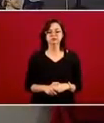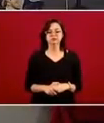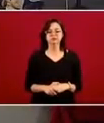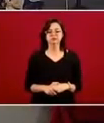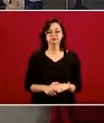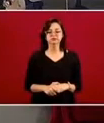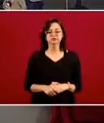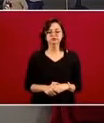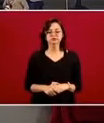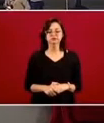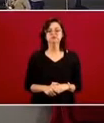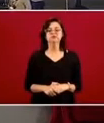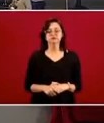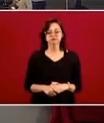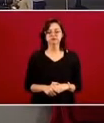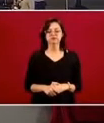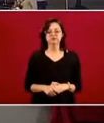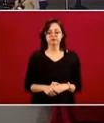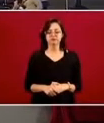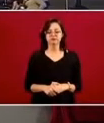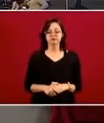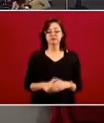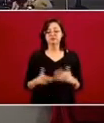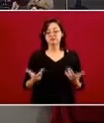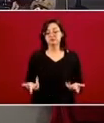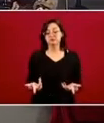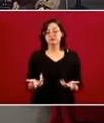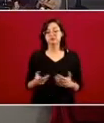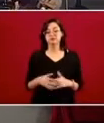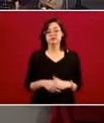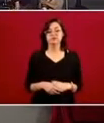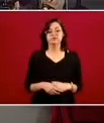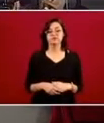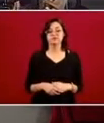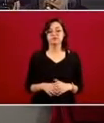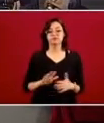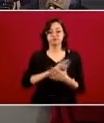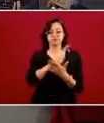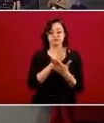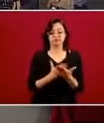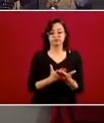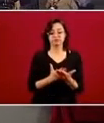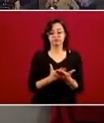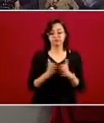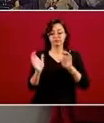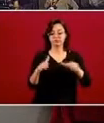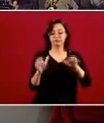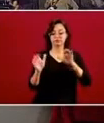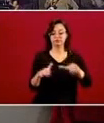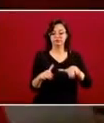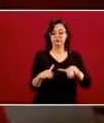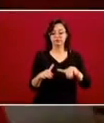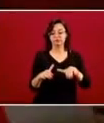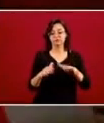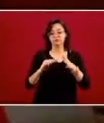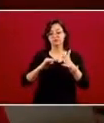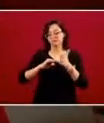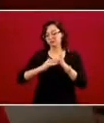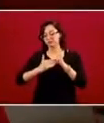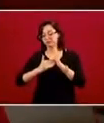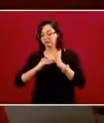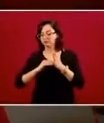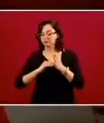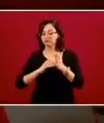medical attention to them, that's why we have the app that we have developed and the online platforms of medical